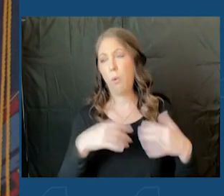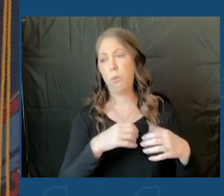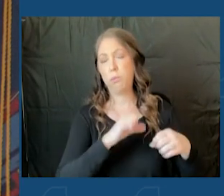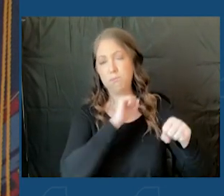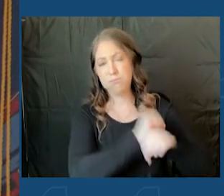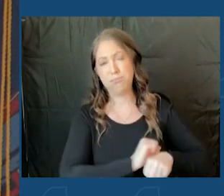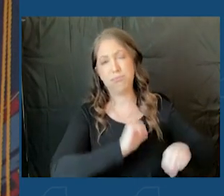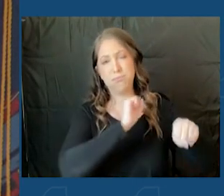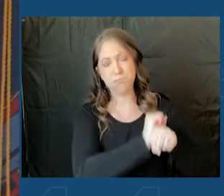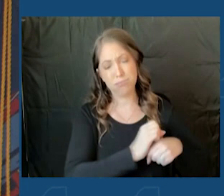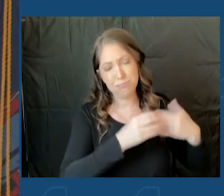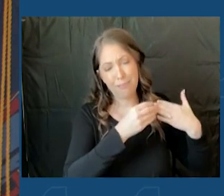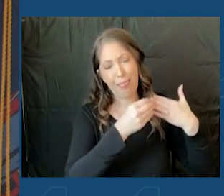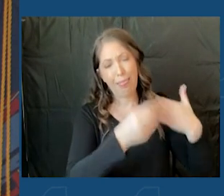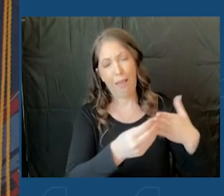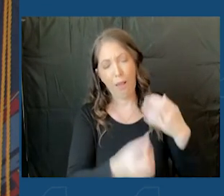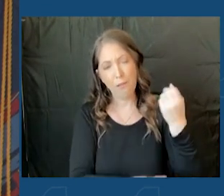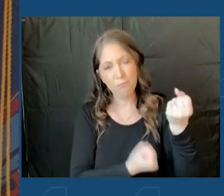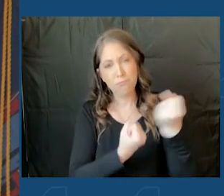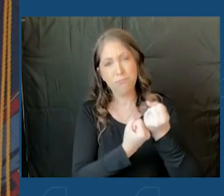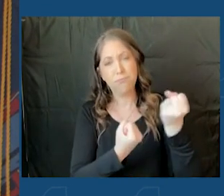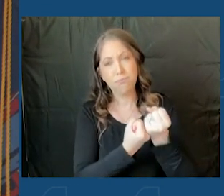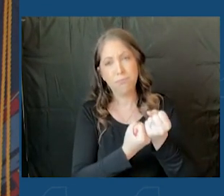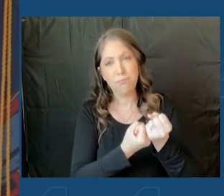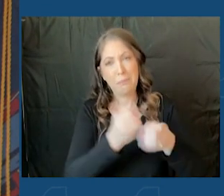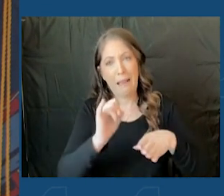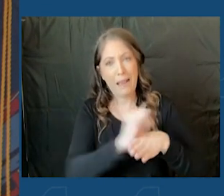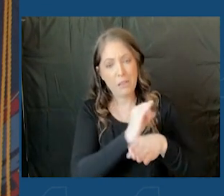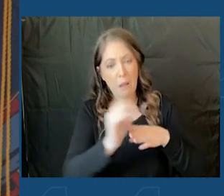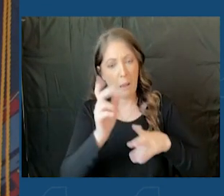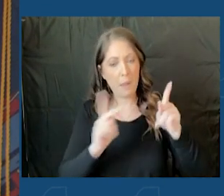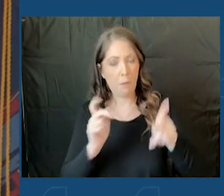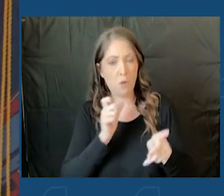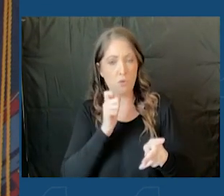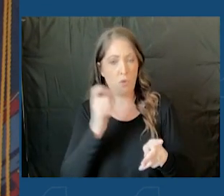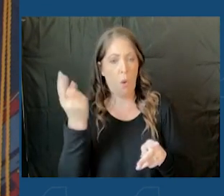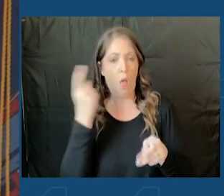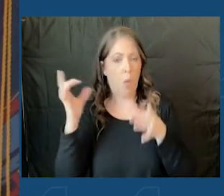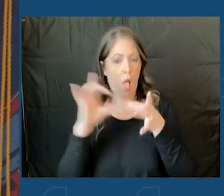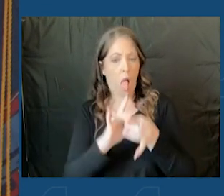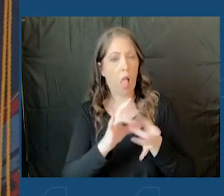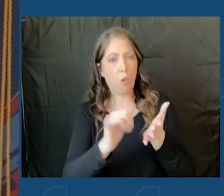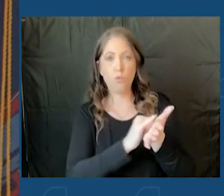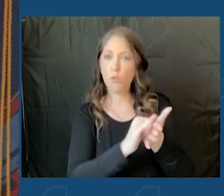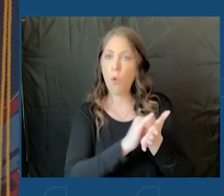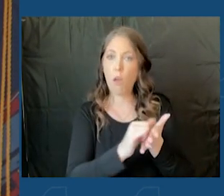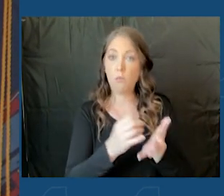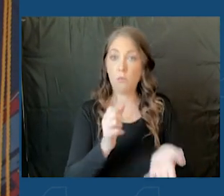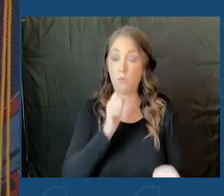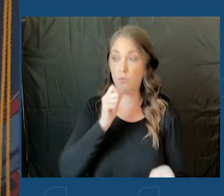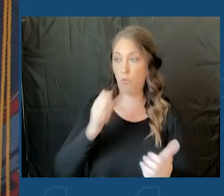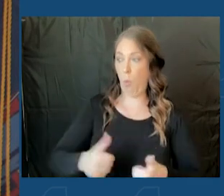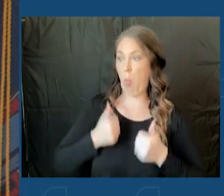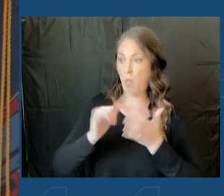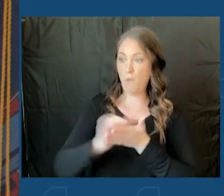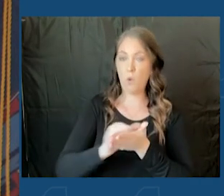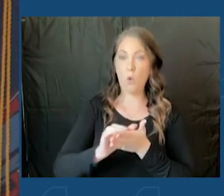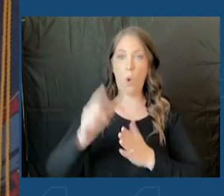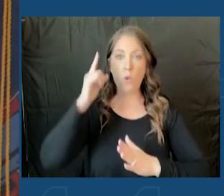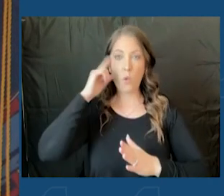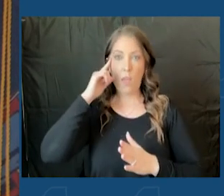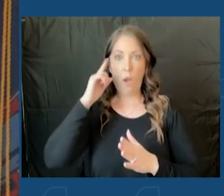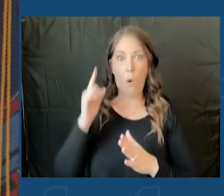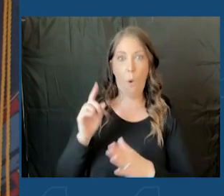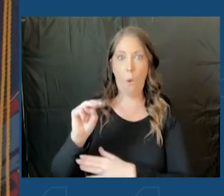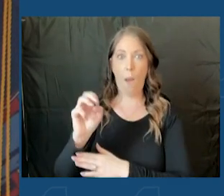champion for an industry that people don't always associate with New York. If you don't live in New York, you think of Manhattan. And we